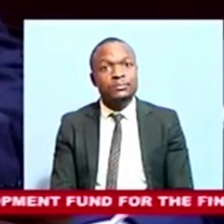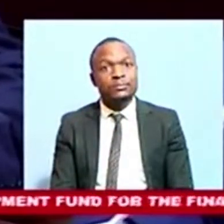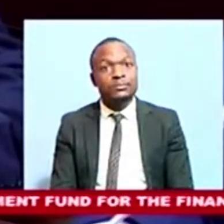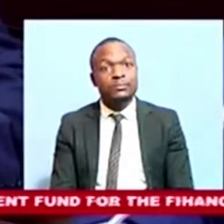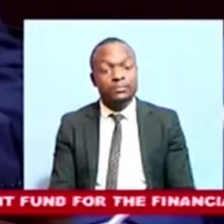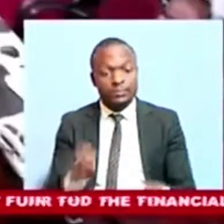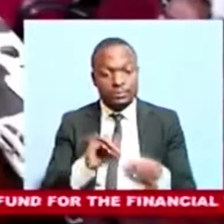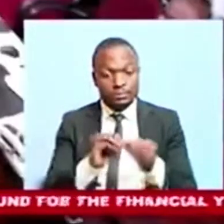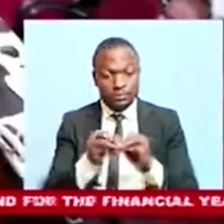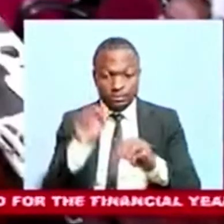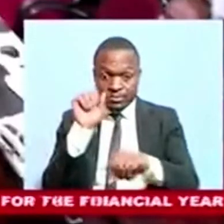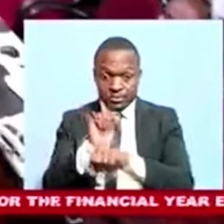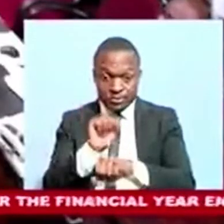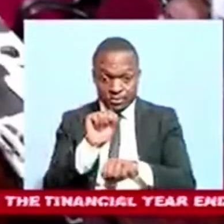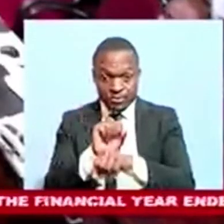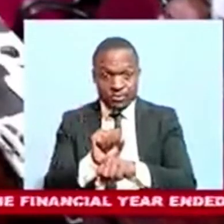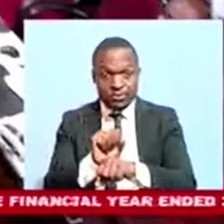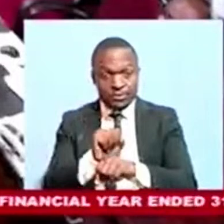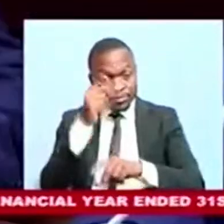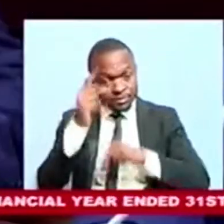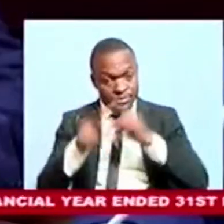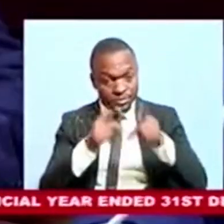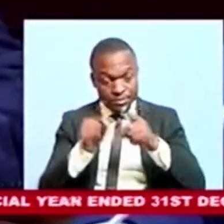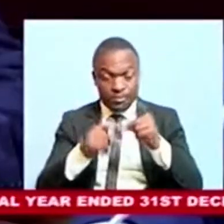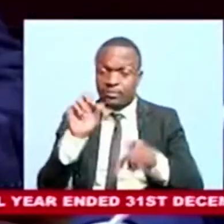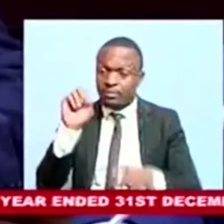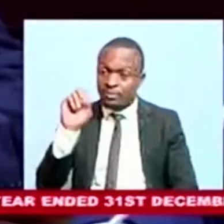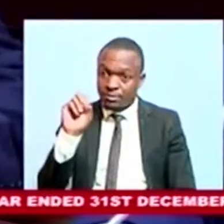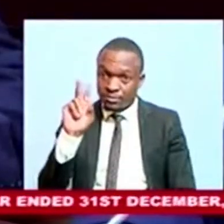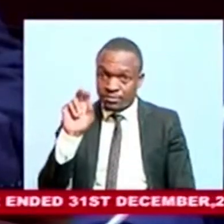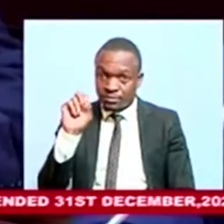Number of work in progress projects is 12.